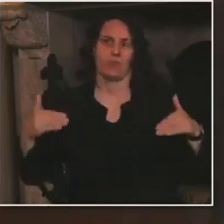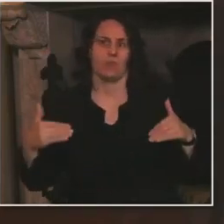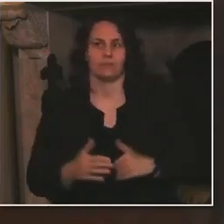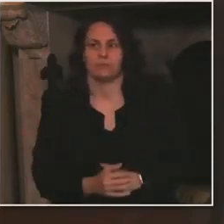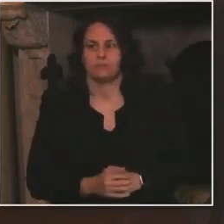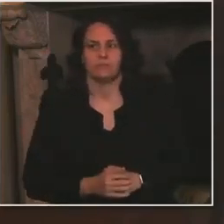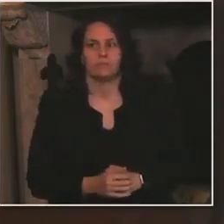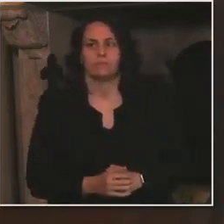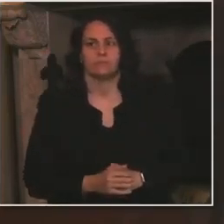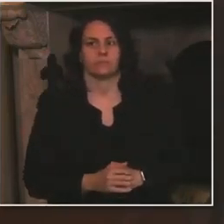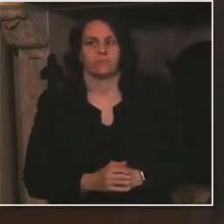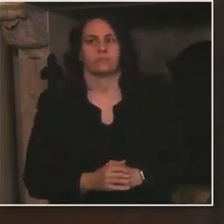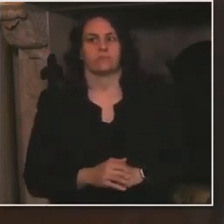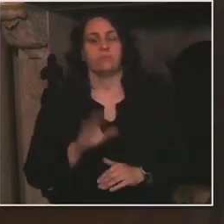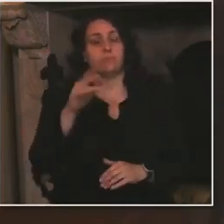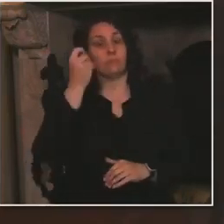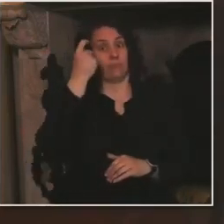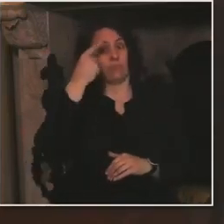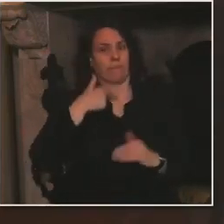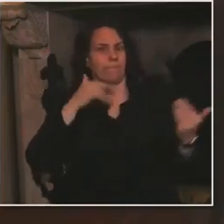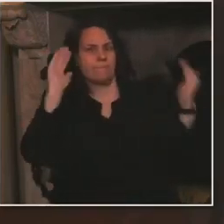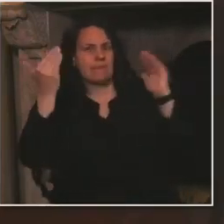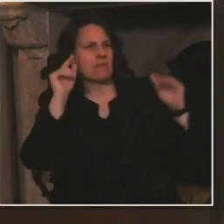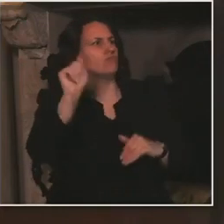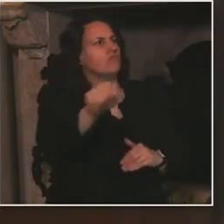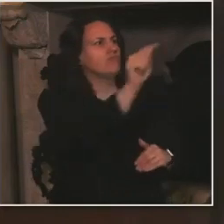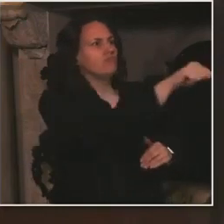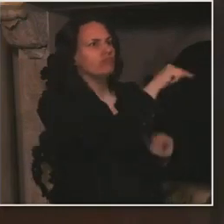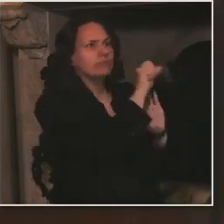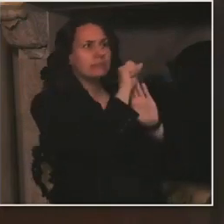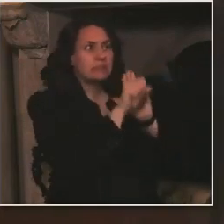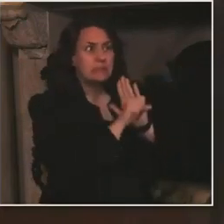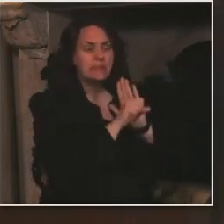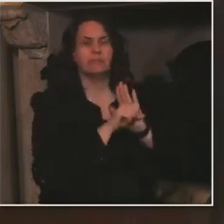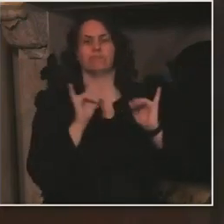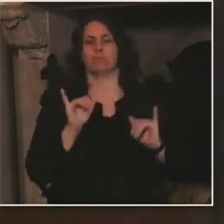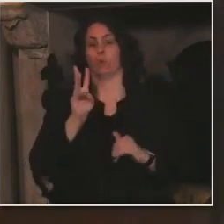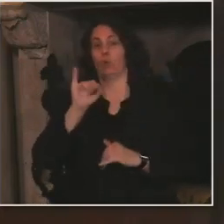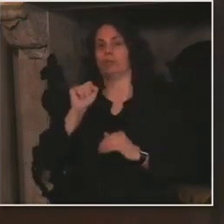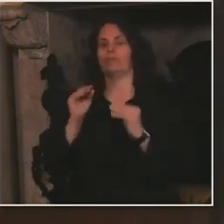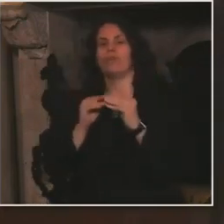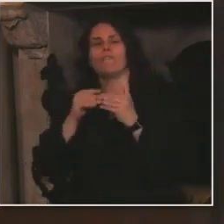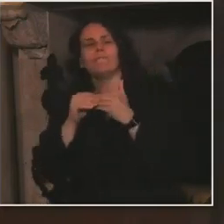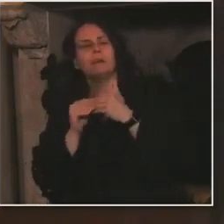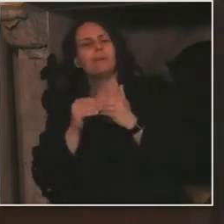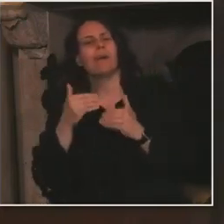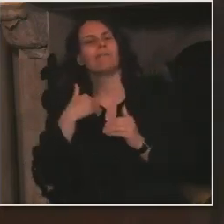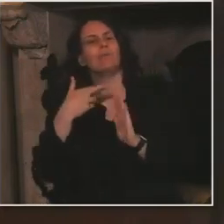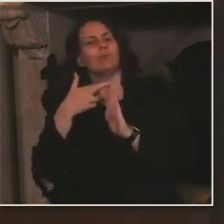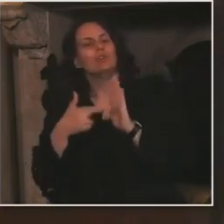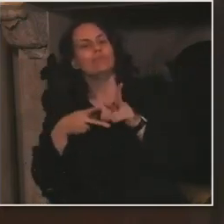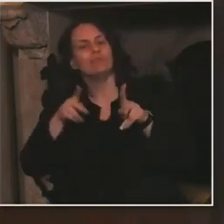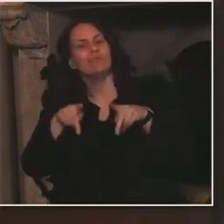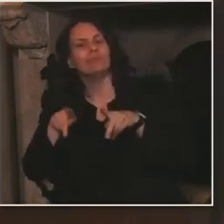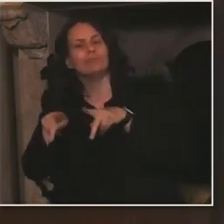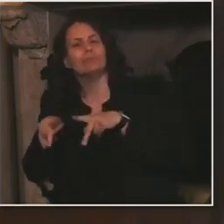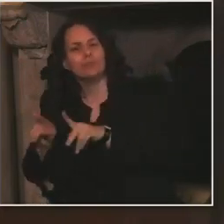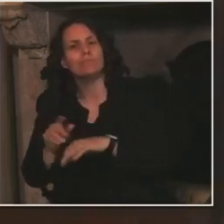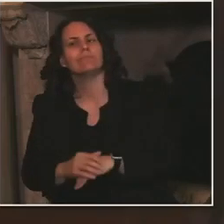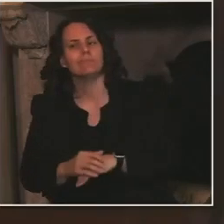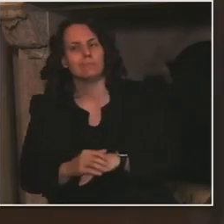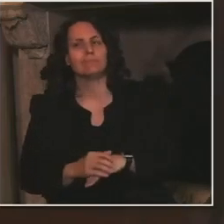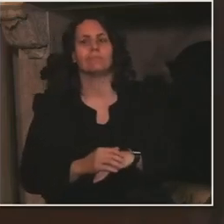and many more that never closed in the first place. There are tens of thousands of people working every day around the state. We